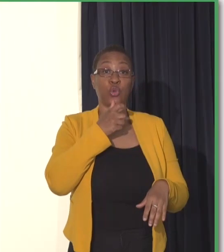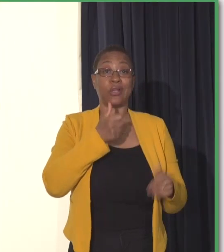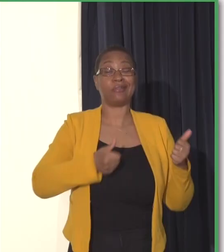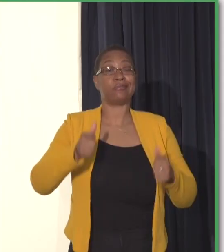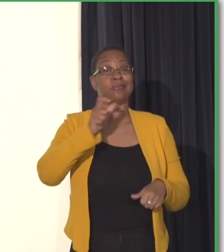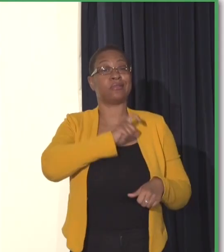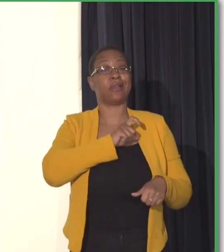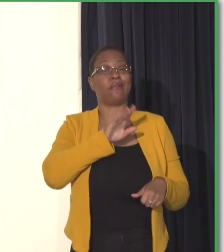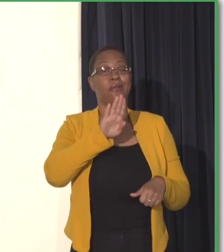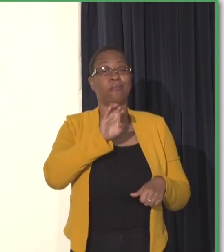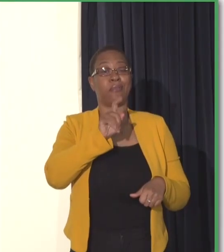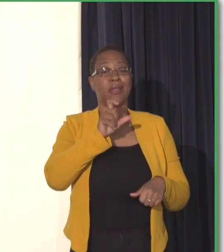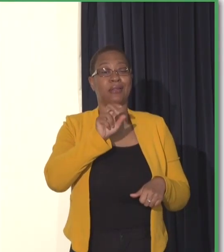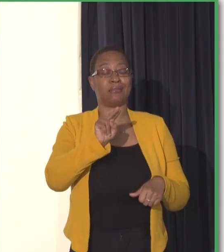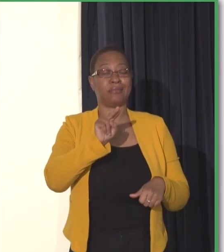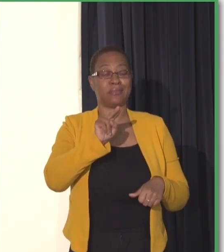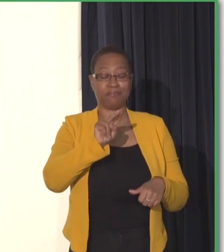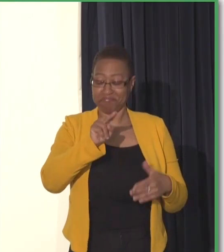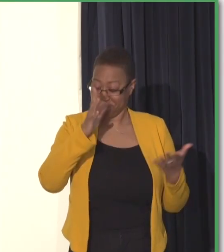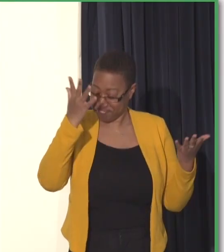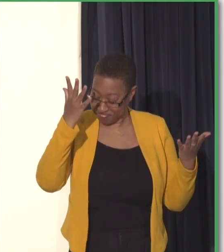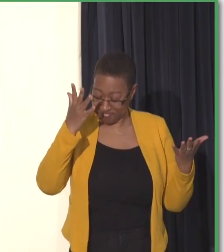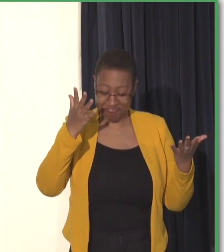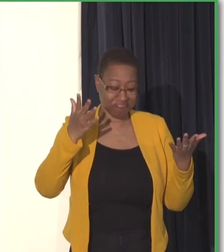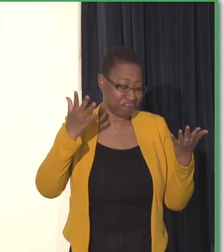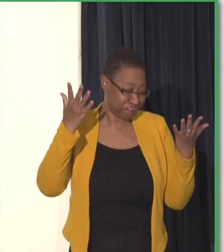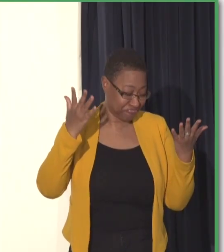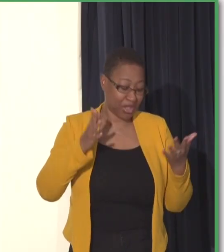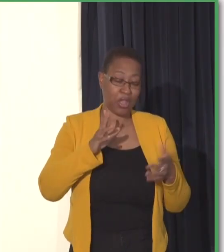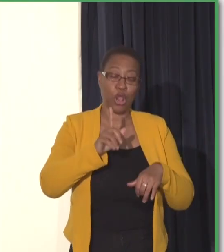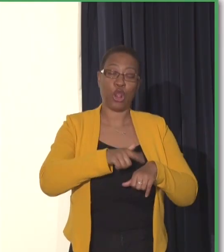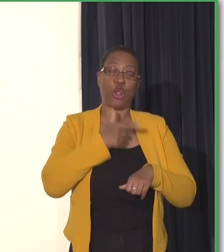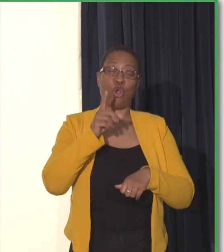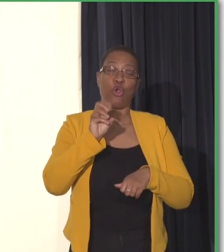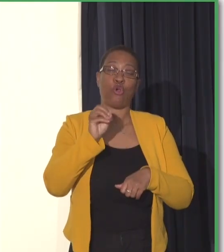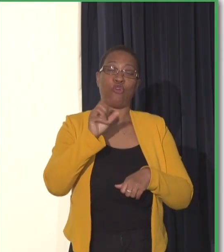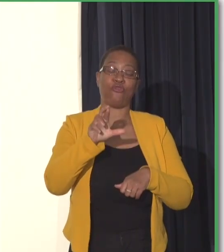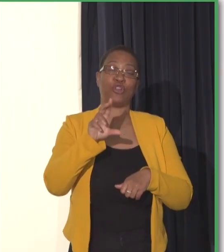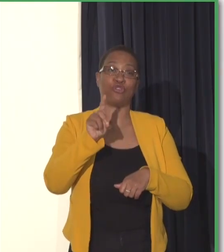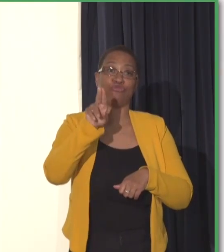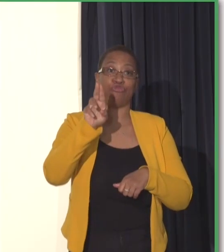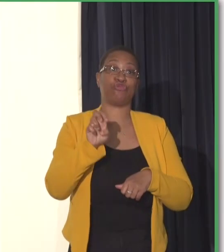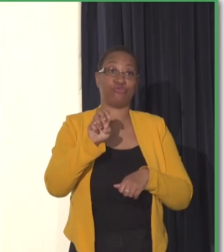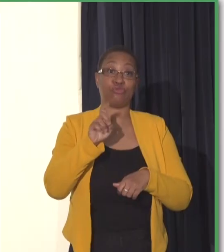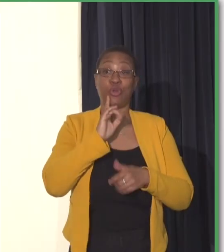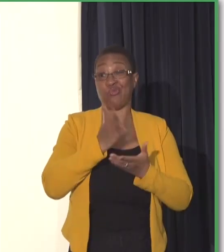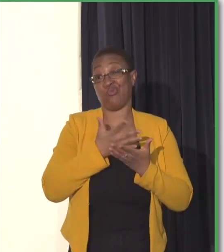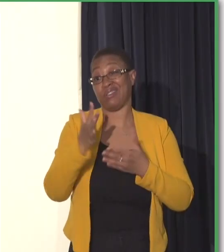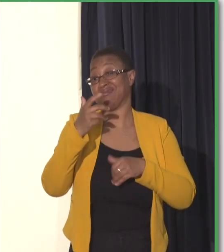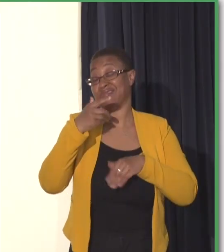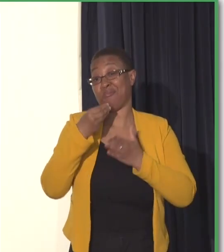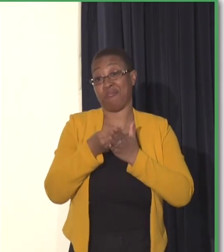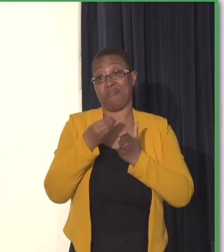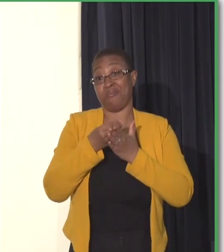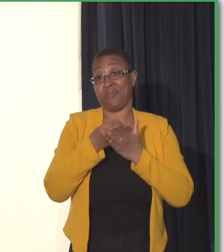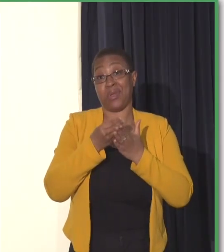Bettison. That was a no-brainer, long overdue, and in many ways waste of money